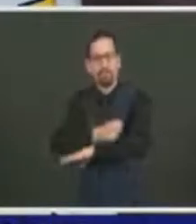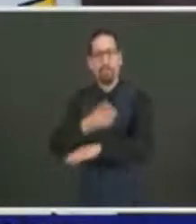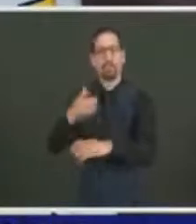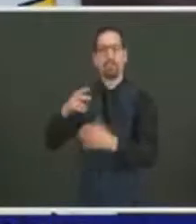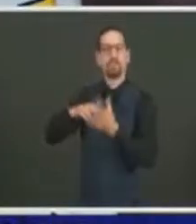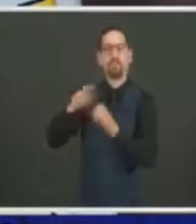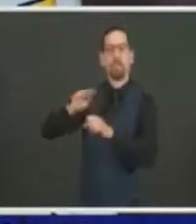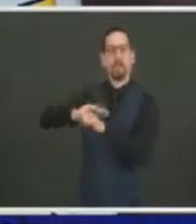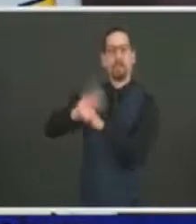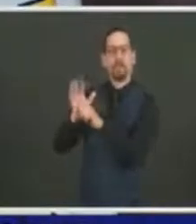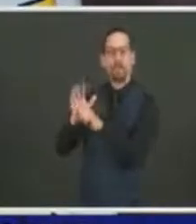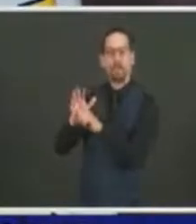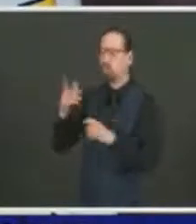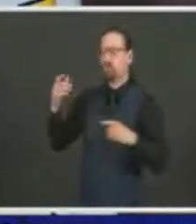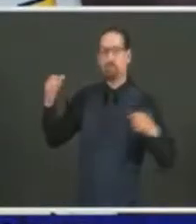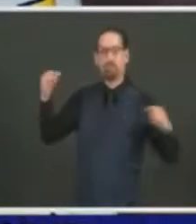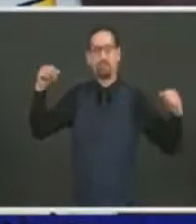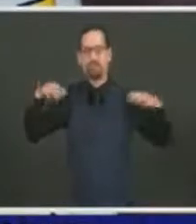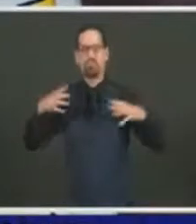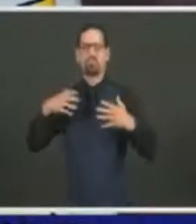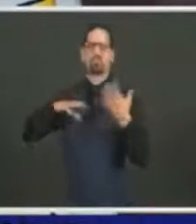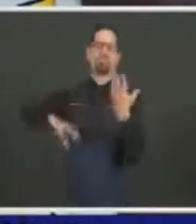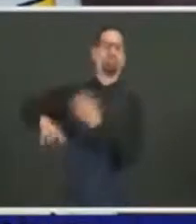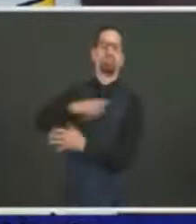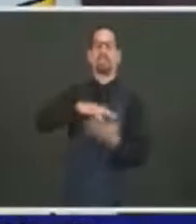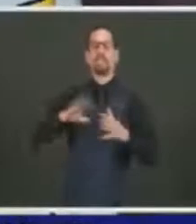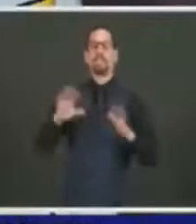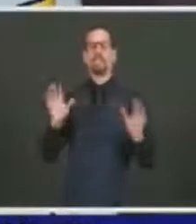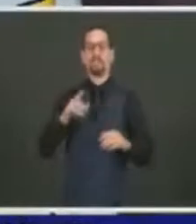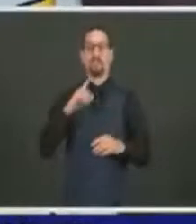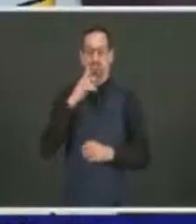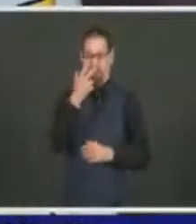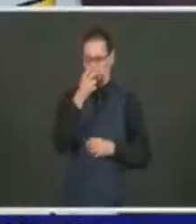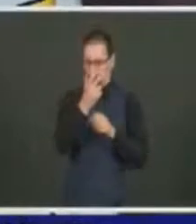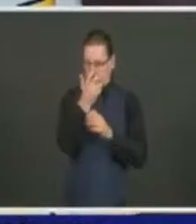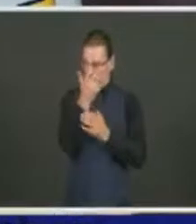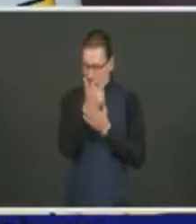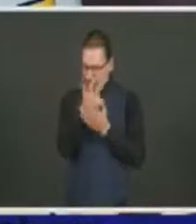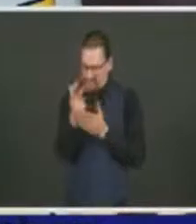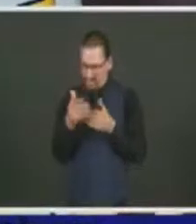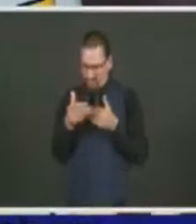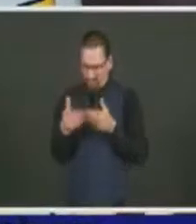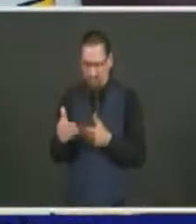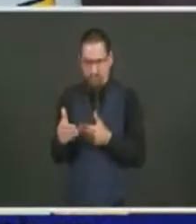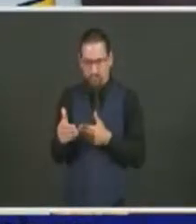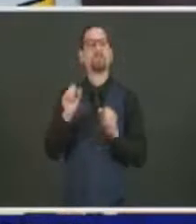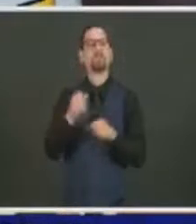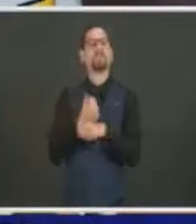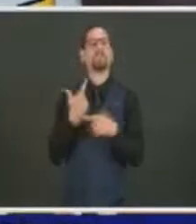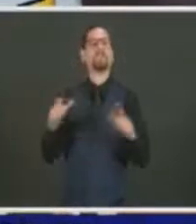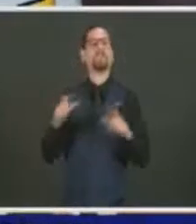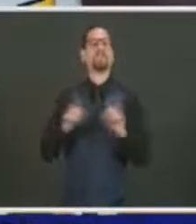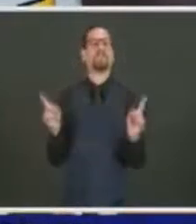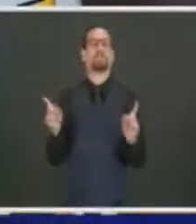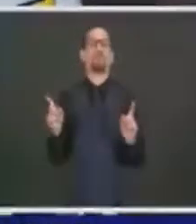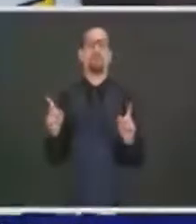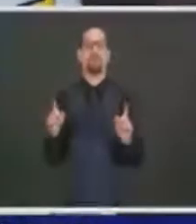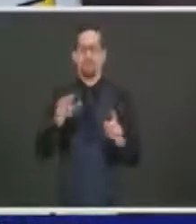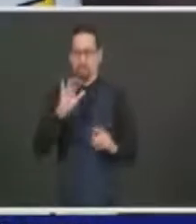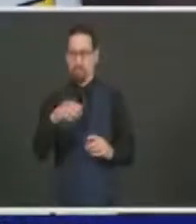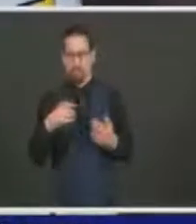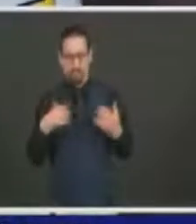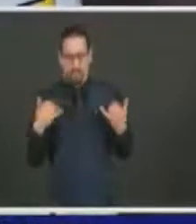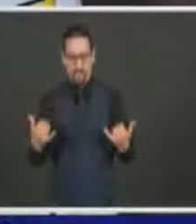states, and 2-3 weeks does make a difference. So what I'm about to lay out for you is what I think